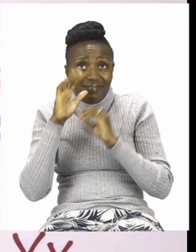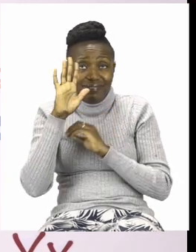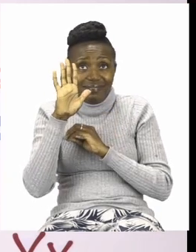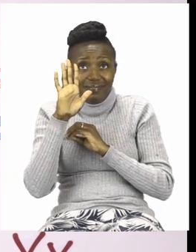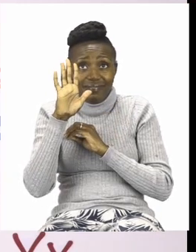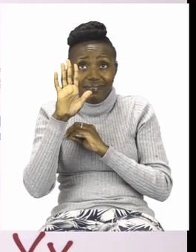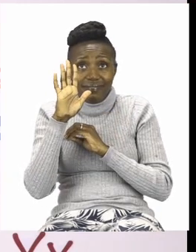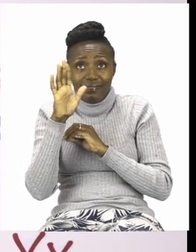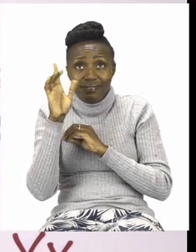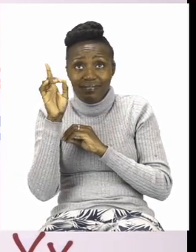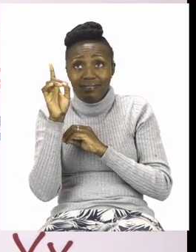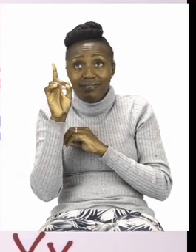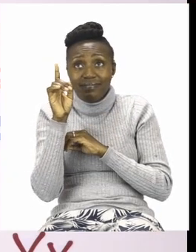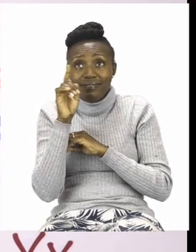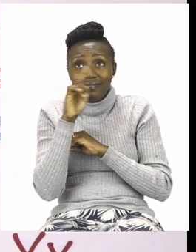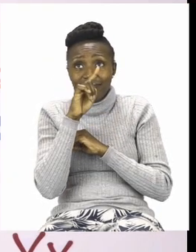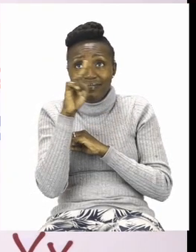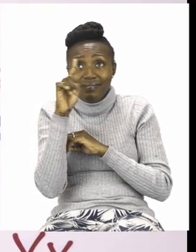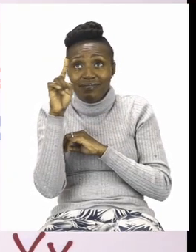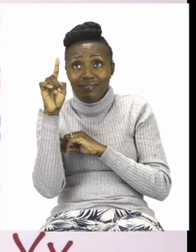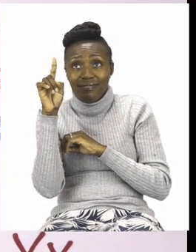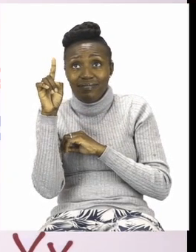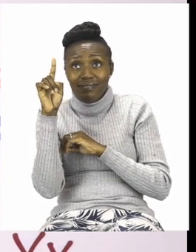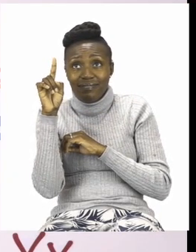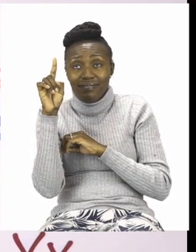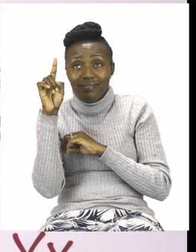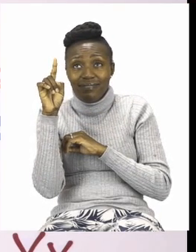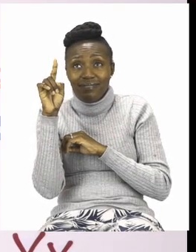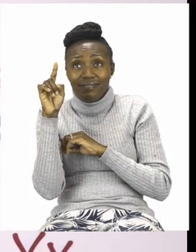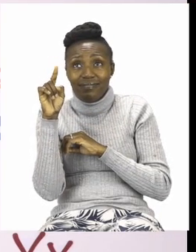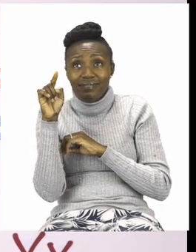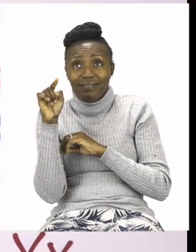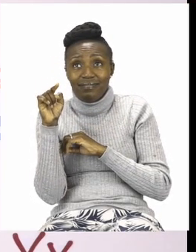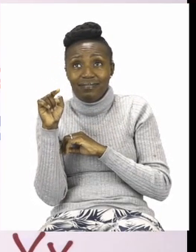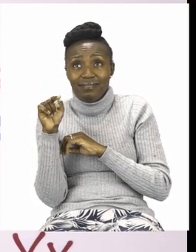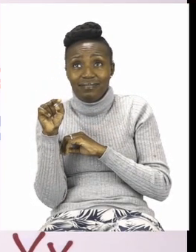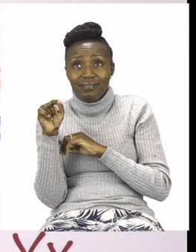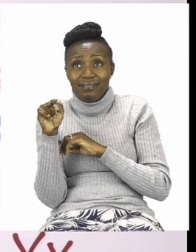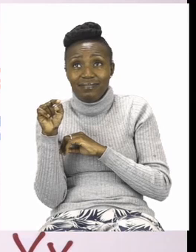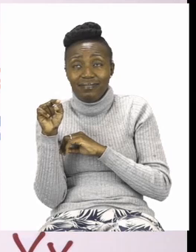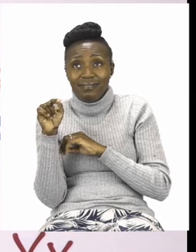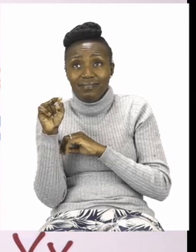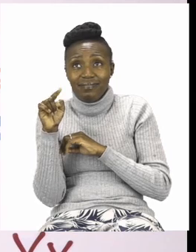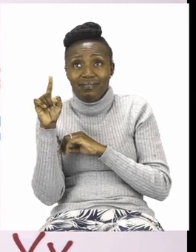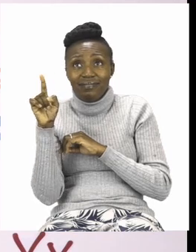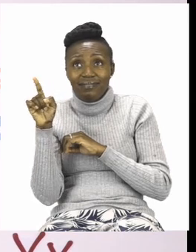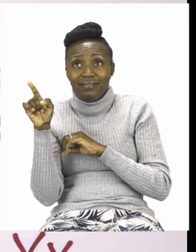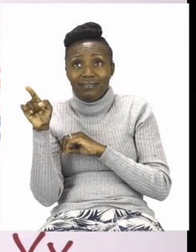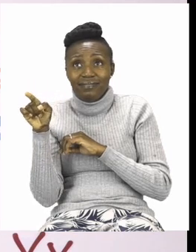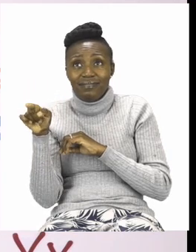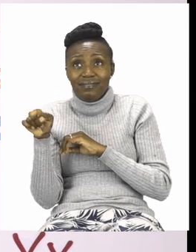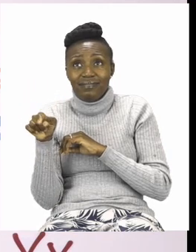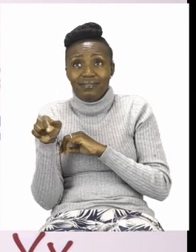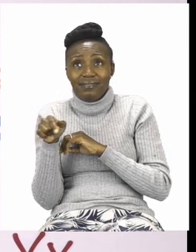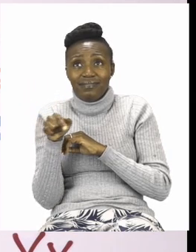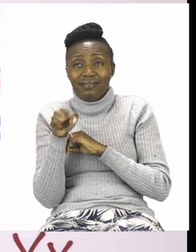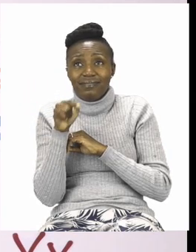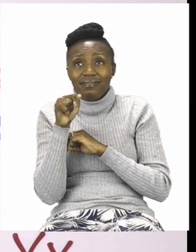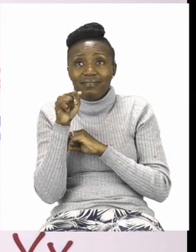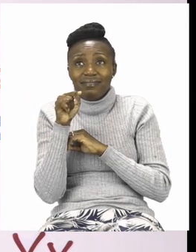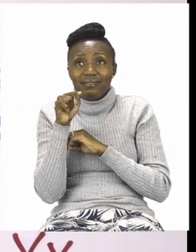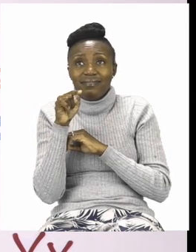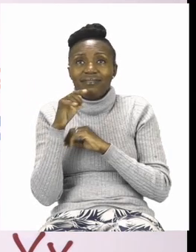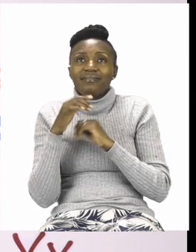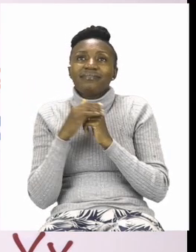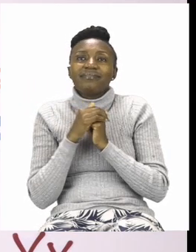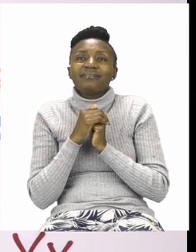We're going to start on his cap, go down to his neck, then go round his big